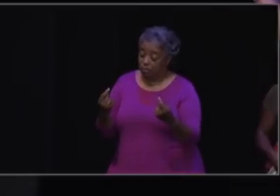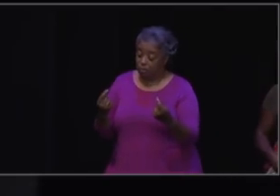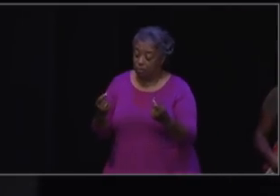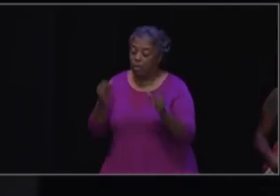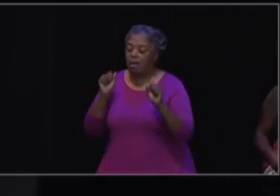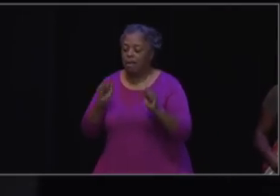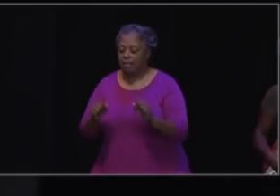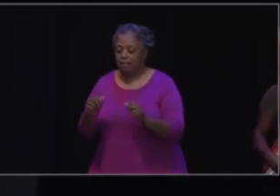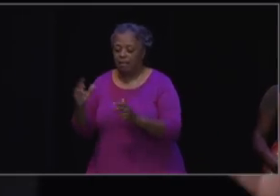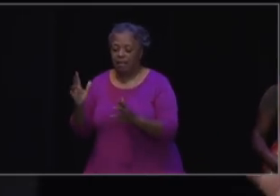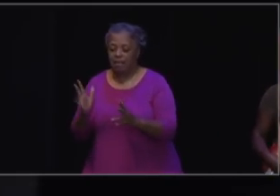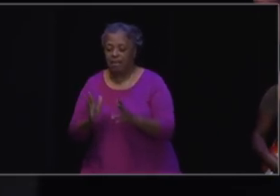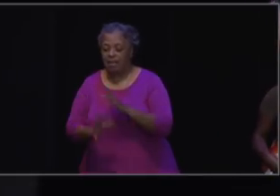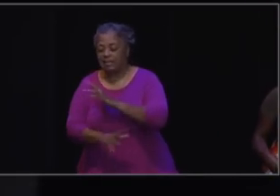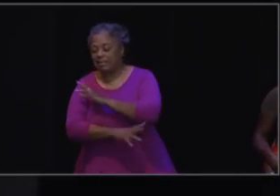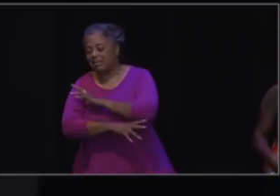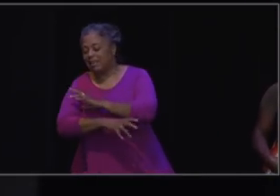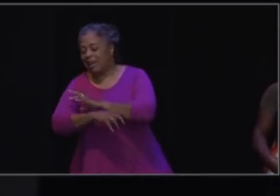take.